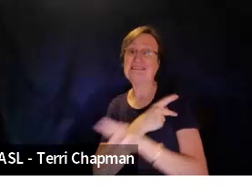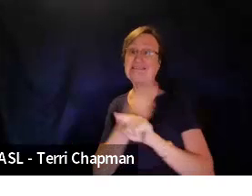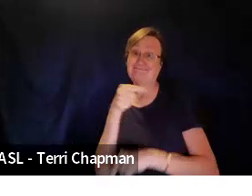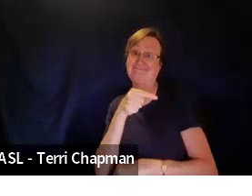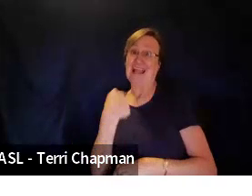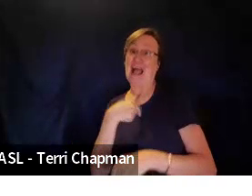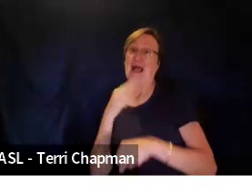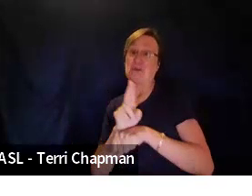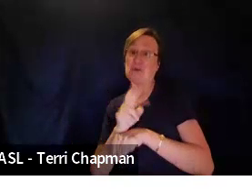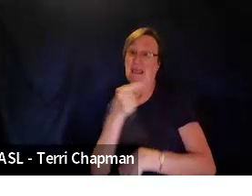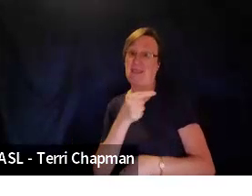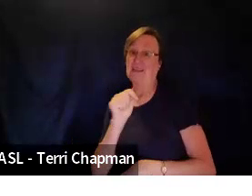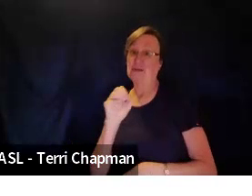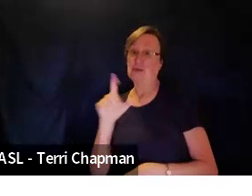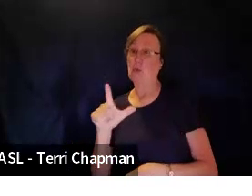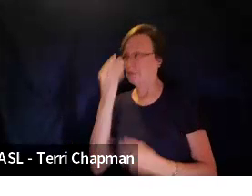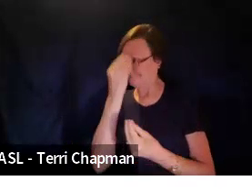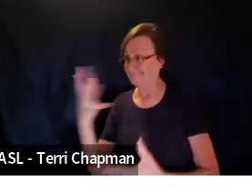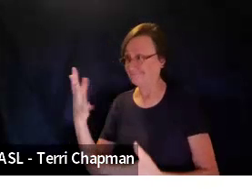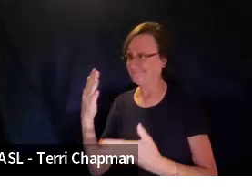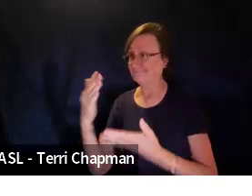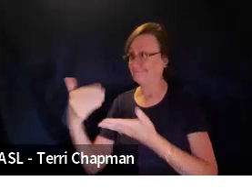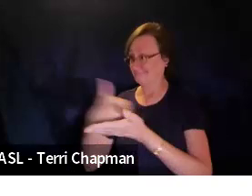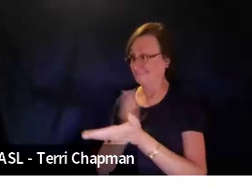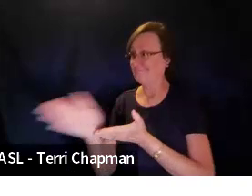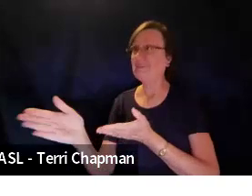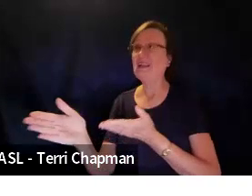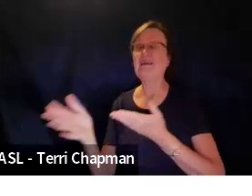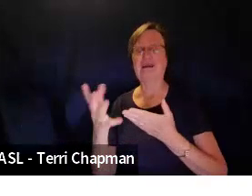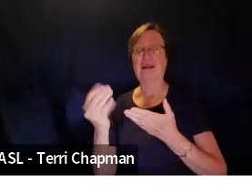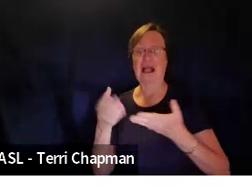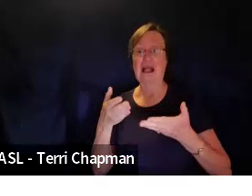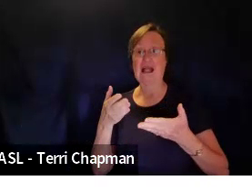transparency, requiring human oversight. So we talk a lot about